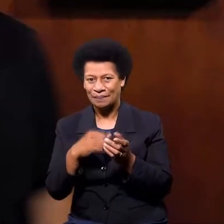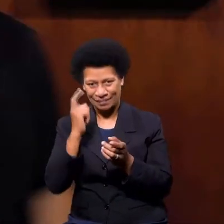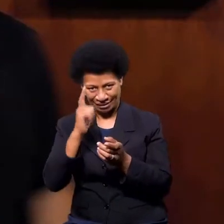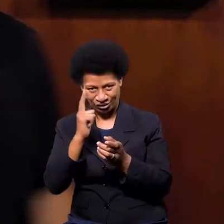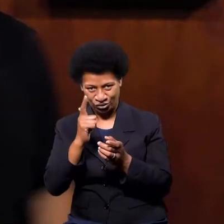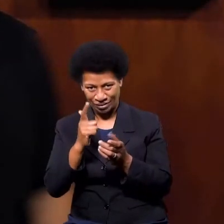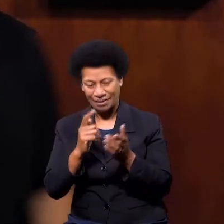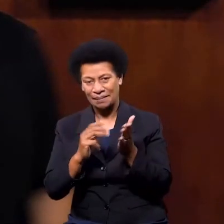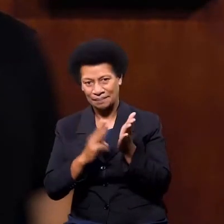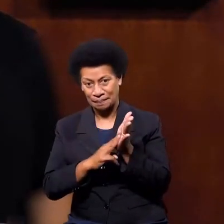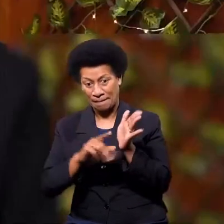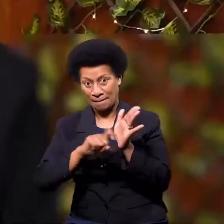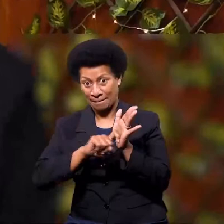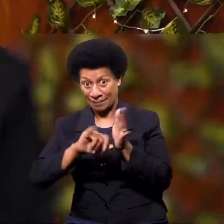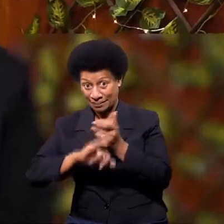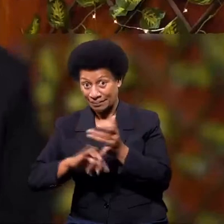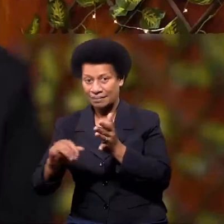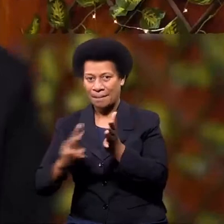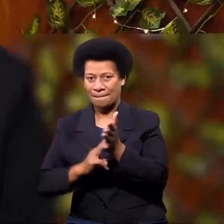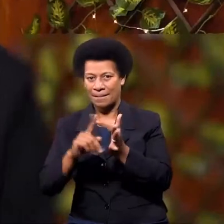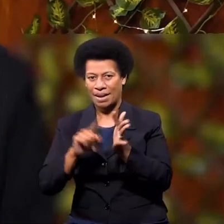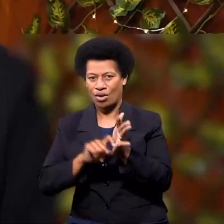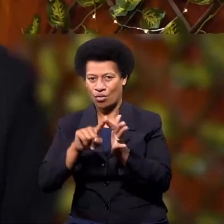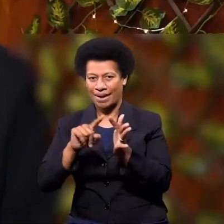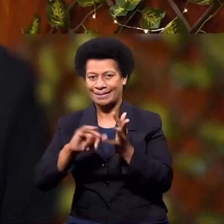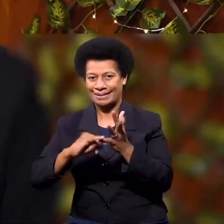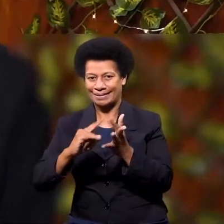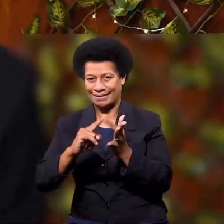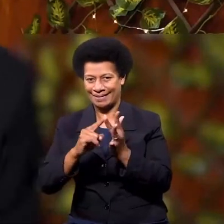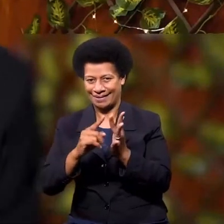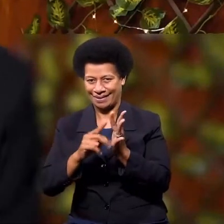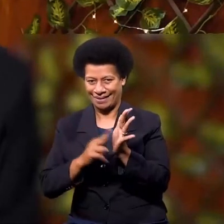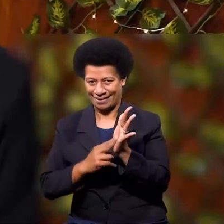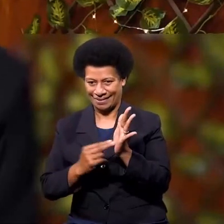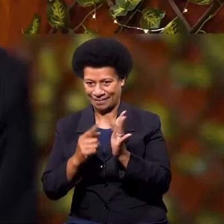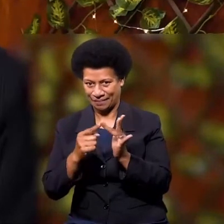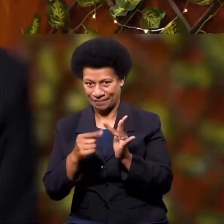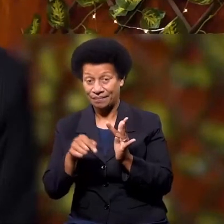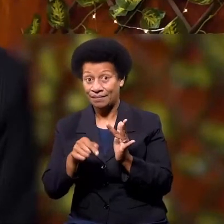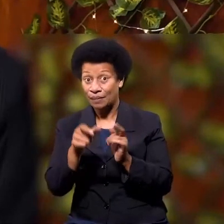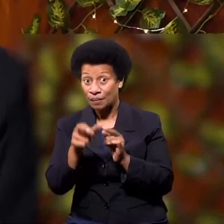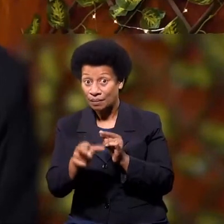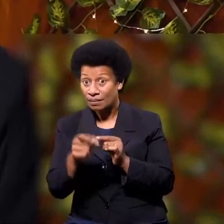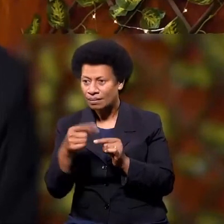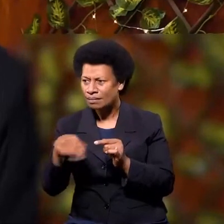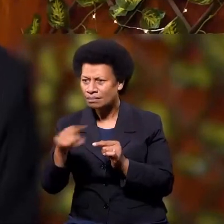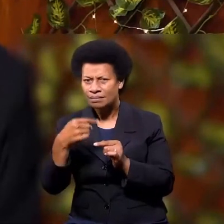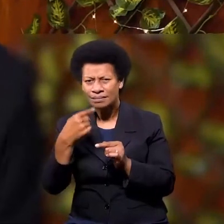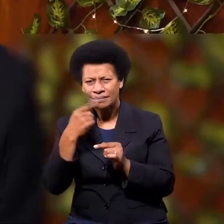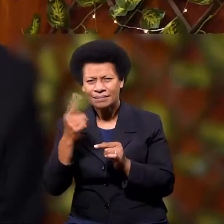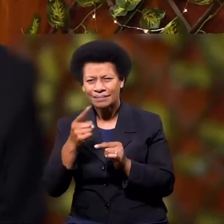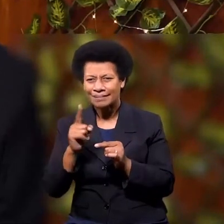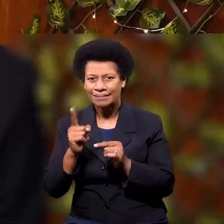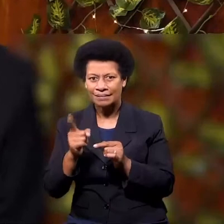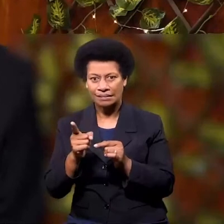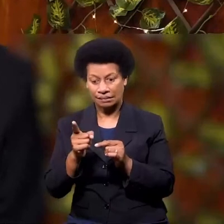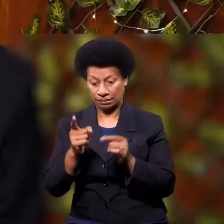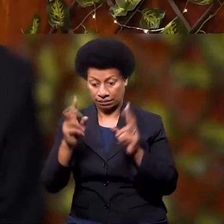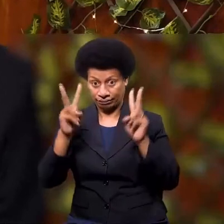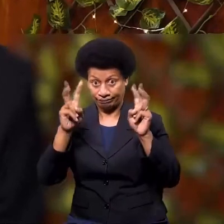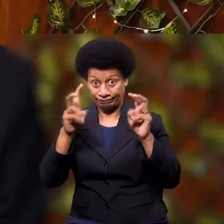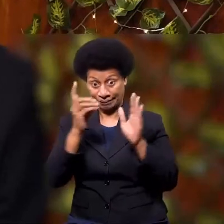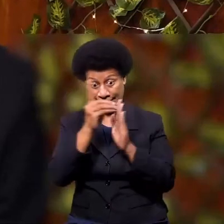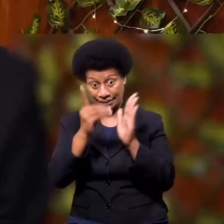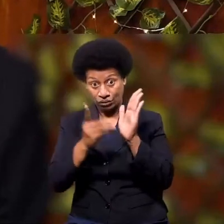Vinaka Madam. And we are excited about learning the lesson and diving deep into the book of Deuteronomy to find out the essence of